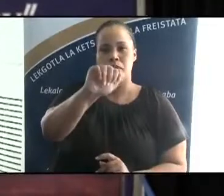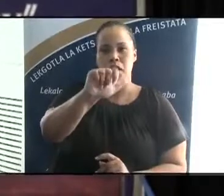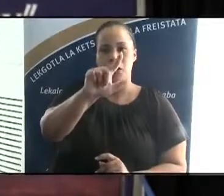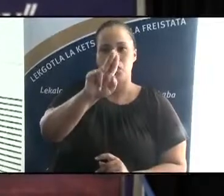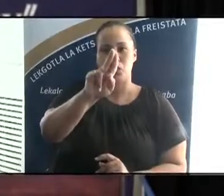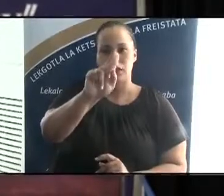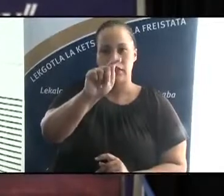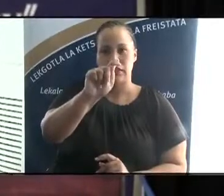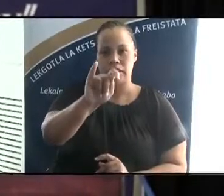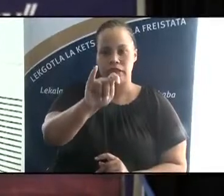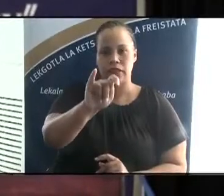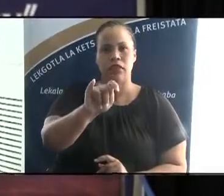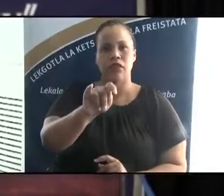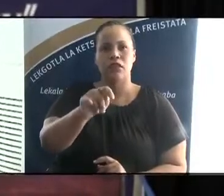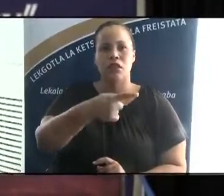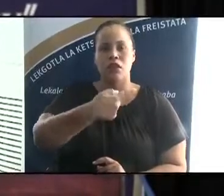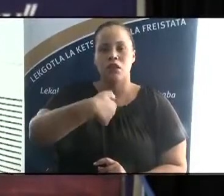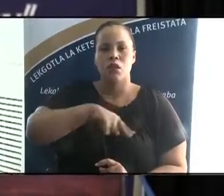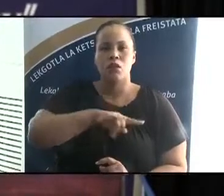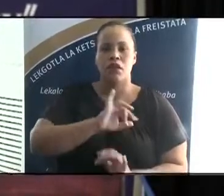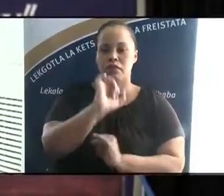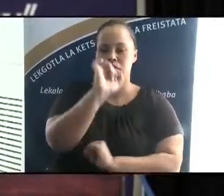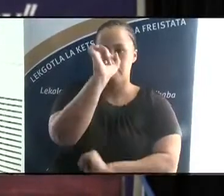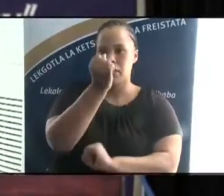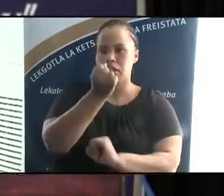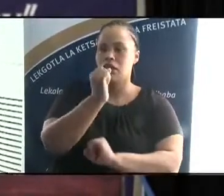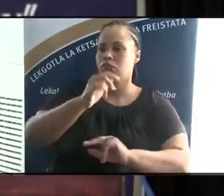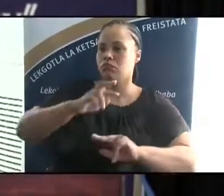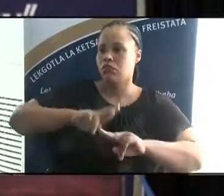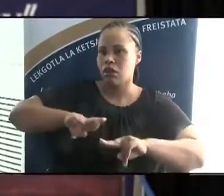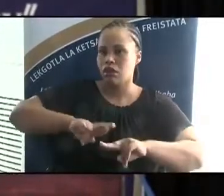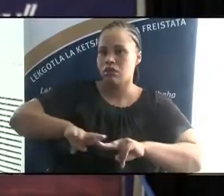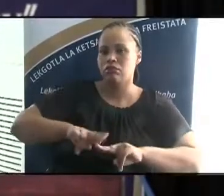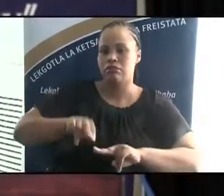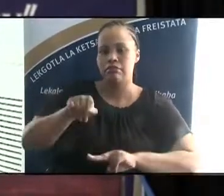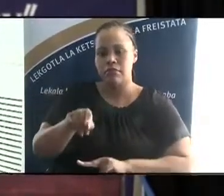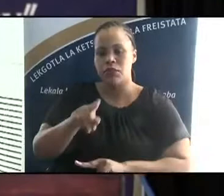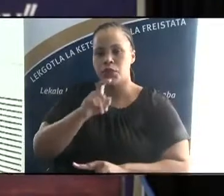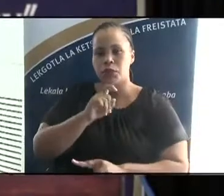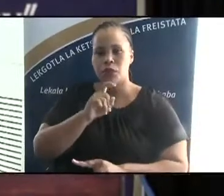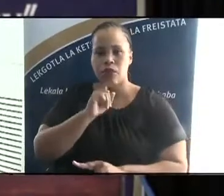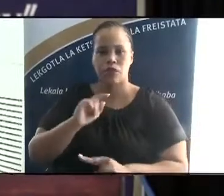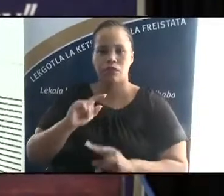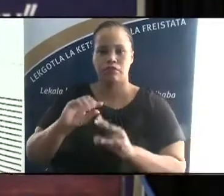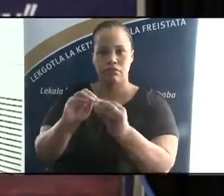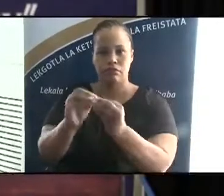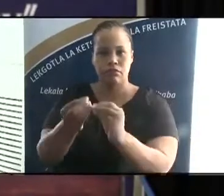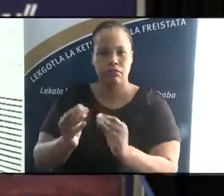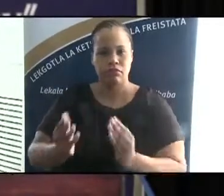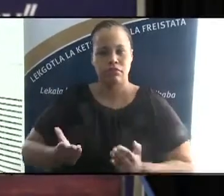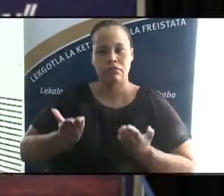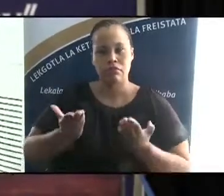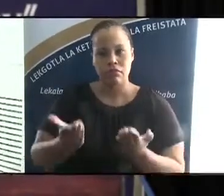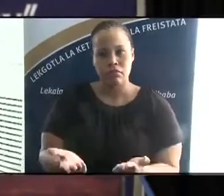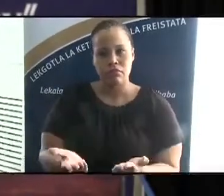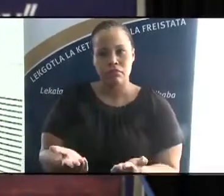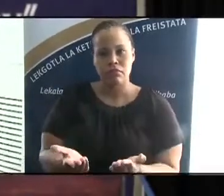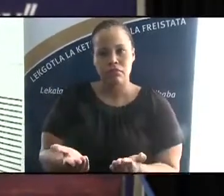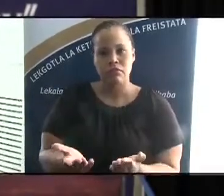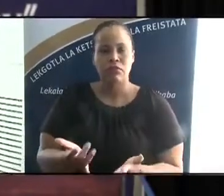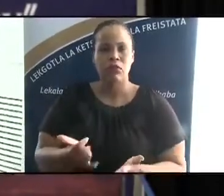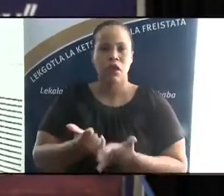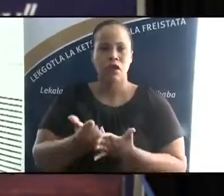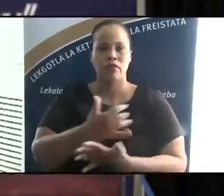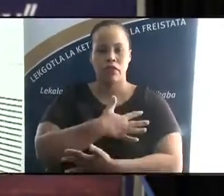to rent out existing factories for manufacturing and services industries to a lesser extent in